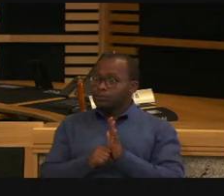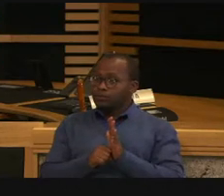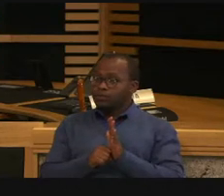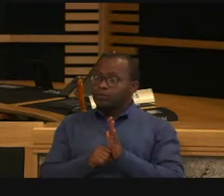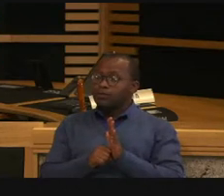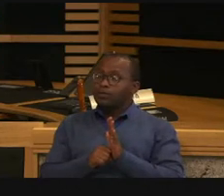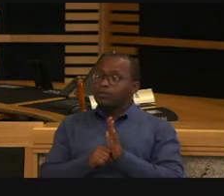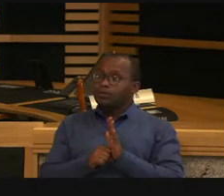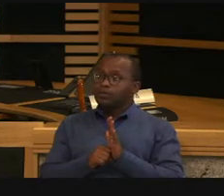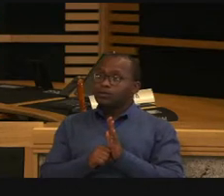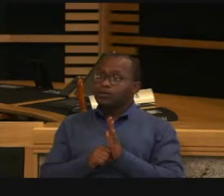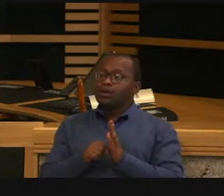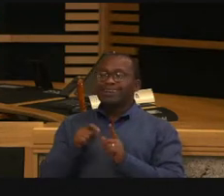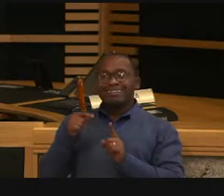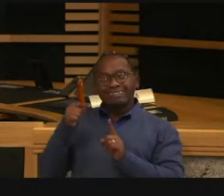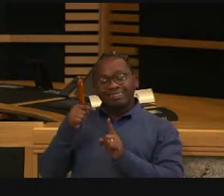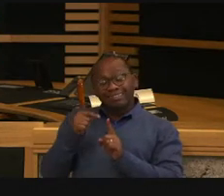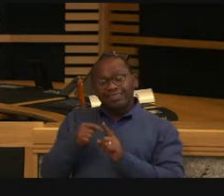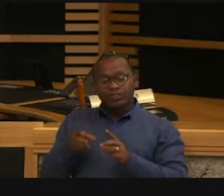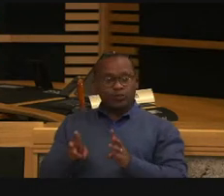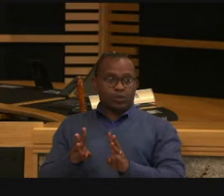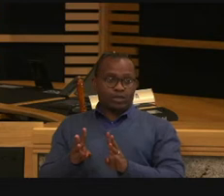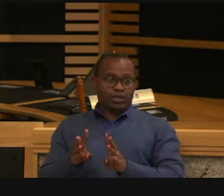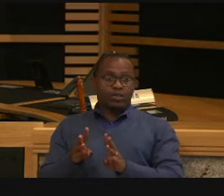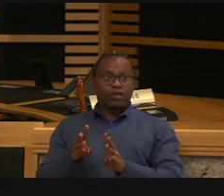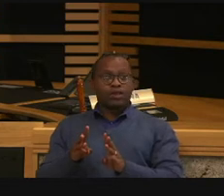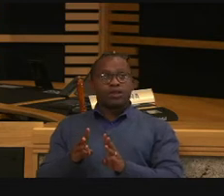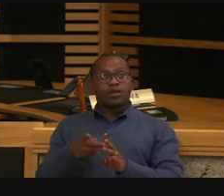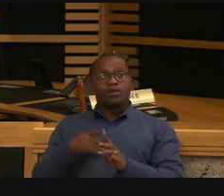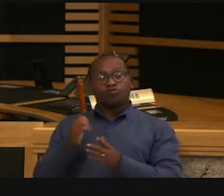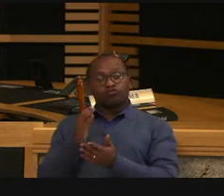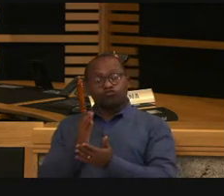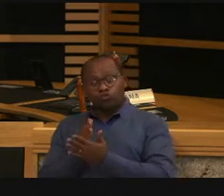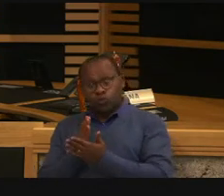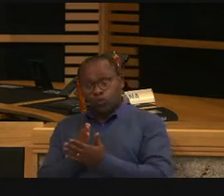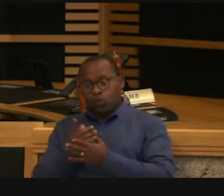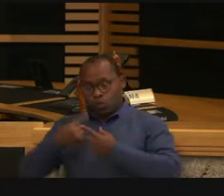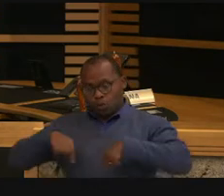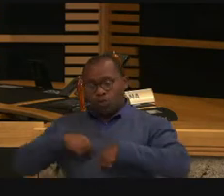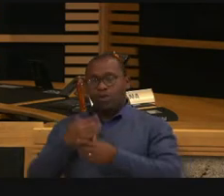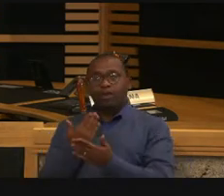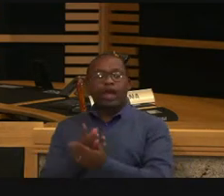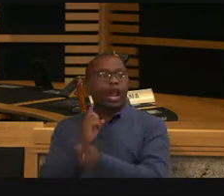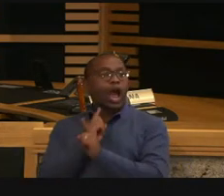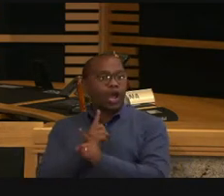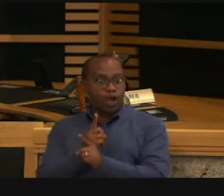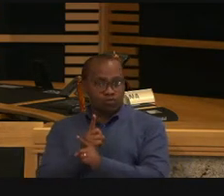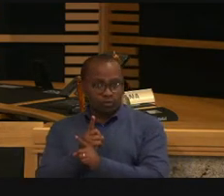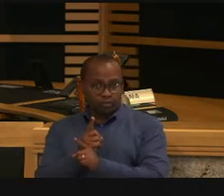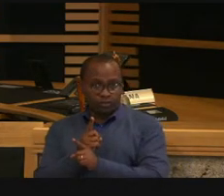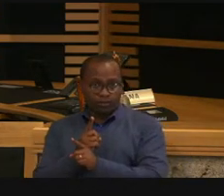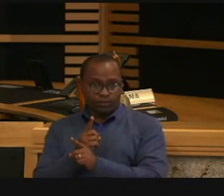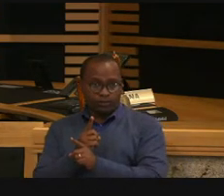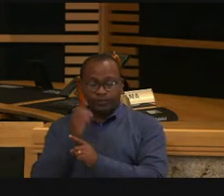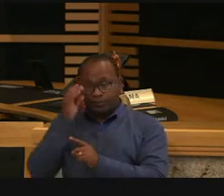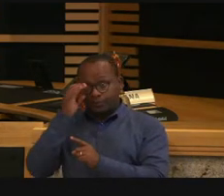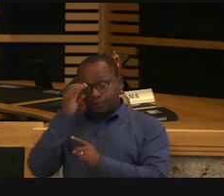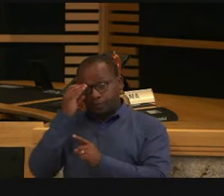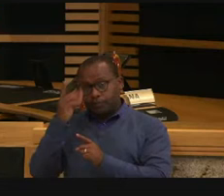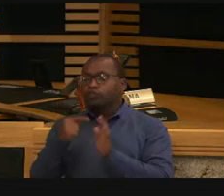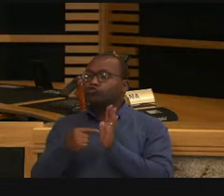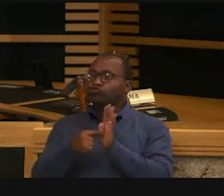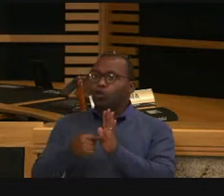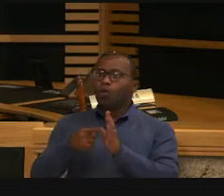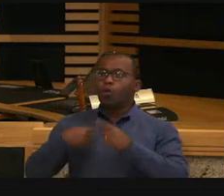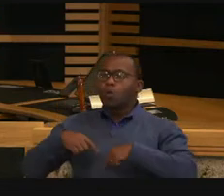that our executive is accountable, because these member statements represent the constituencies where you are coming from,